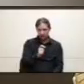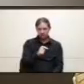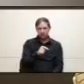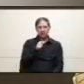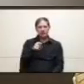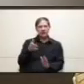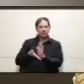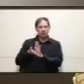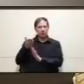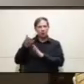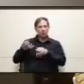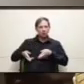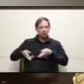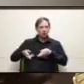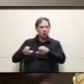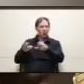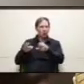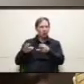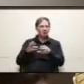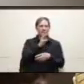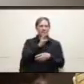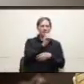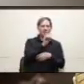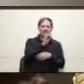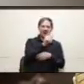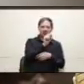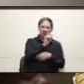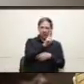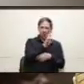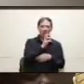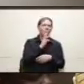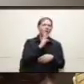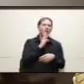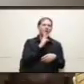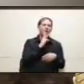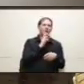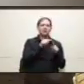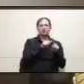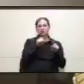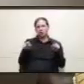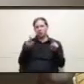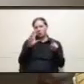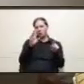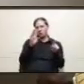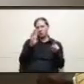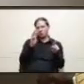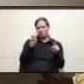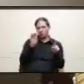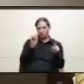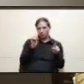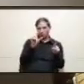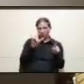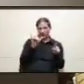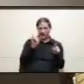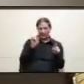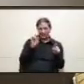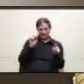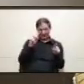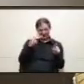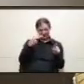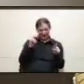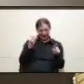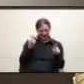upgrade of road from Mabatu Wastewater Treatment Plant to Muletsangwa Village. And they're faced with serious